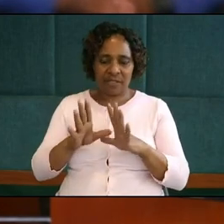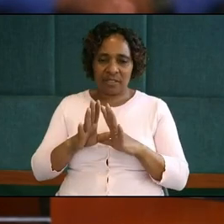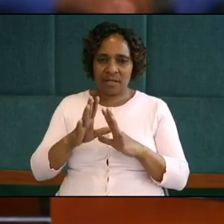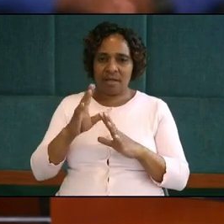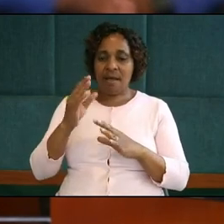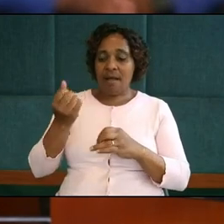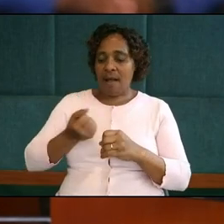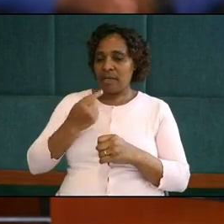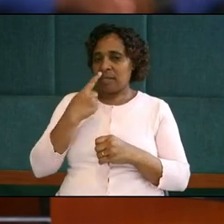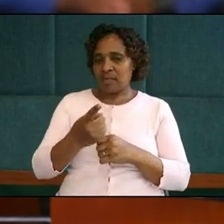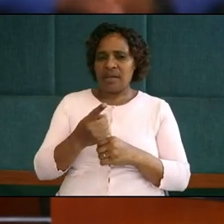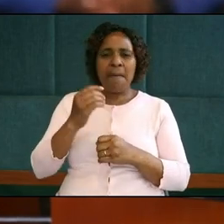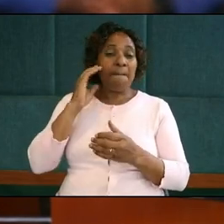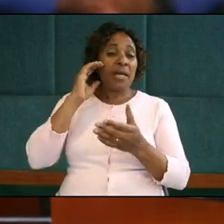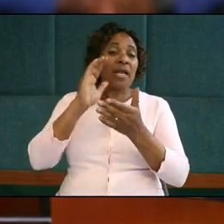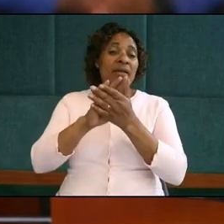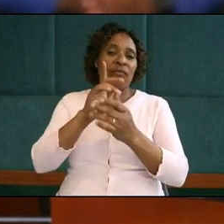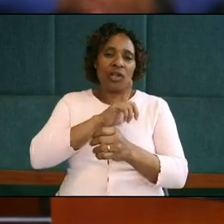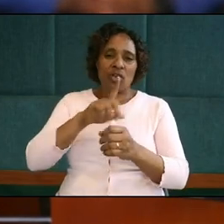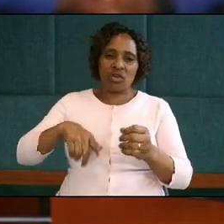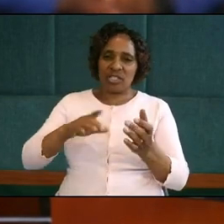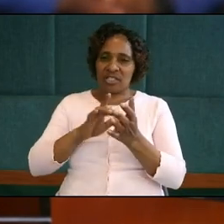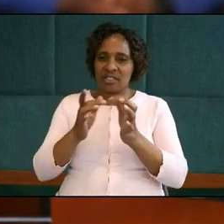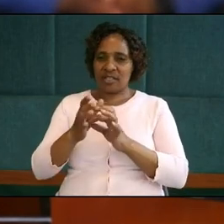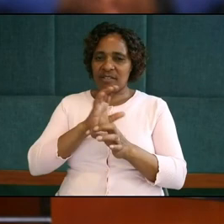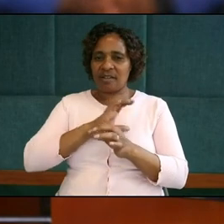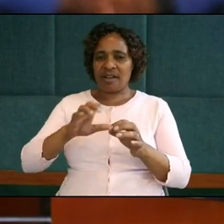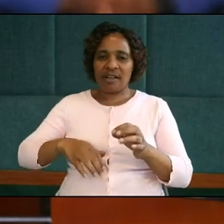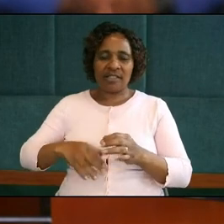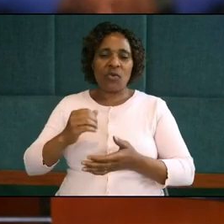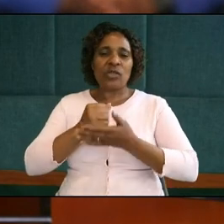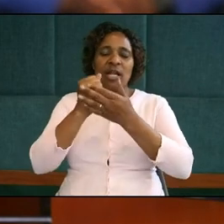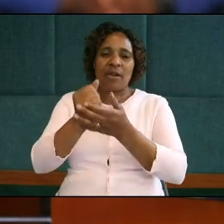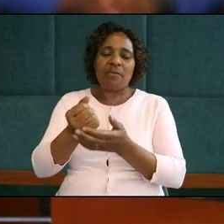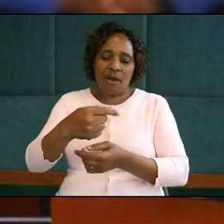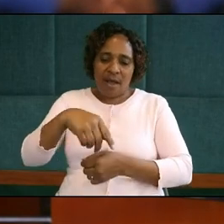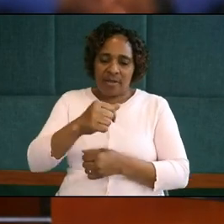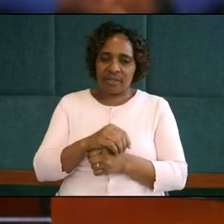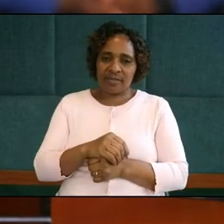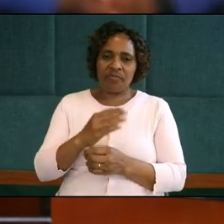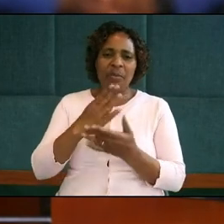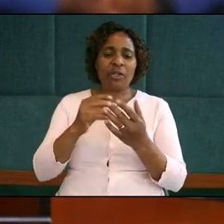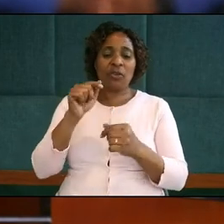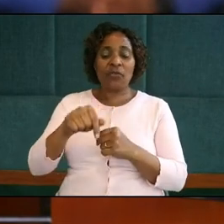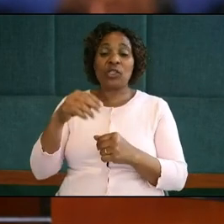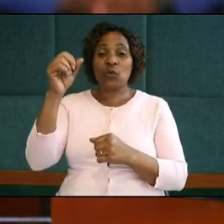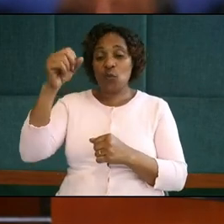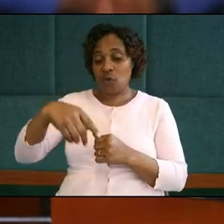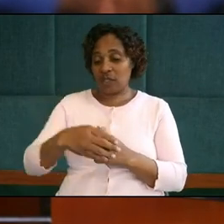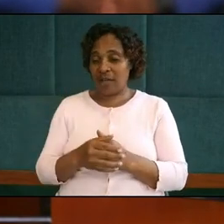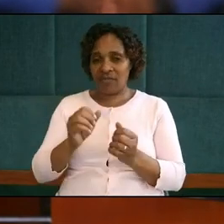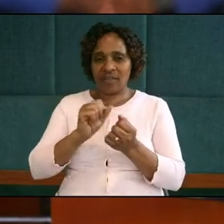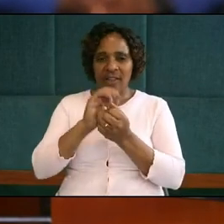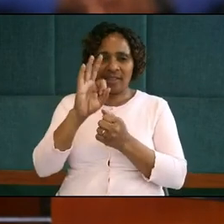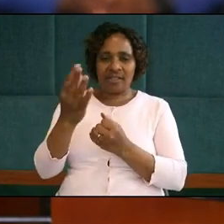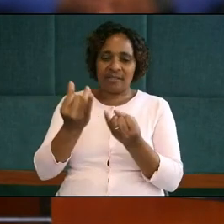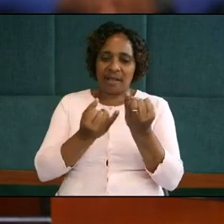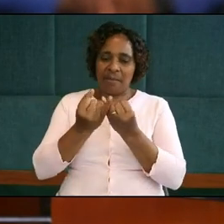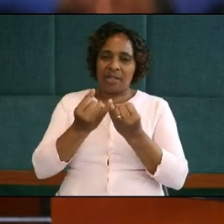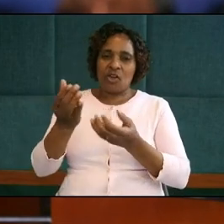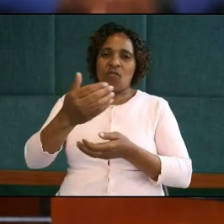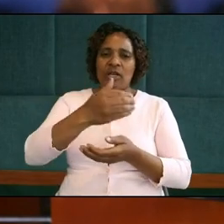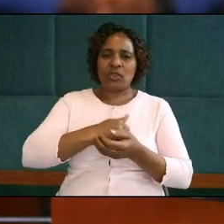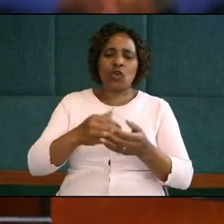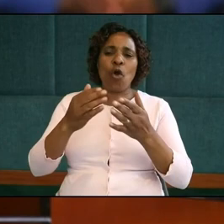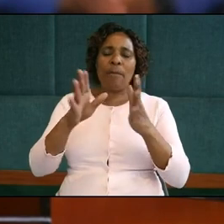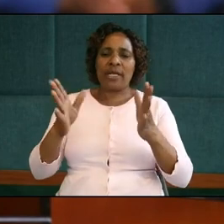says. "We believe in the Lord Jesus Christ, and He helps us." Part of this quarter's 13th Sabbath offering will help open